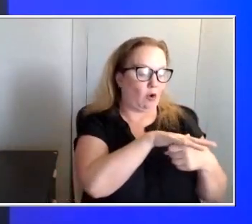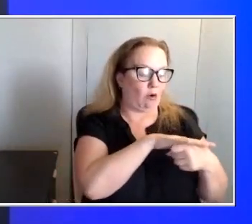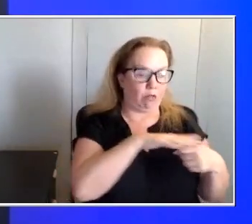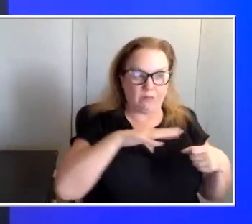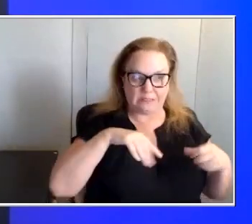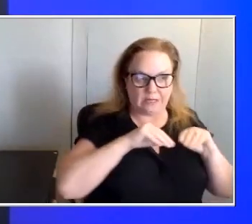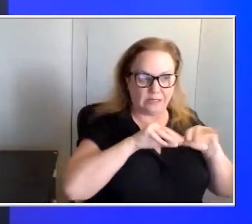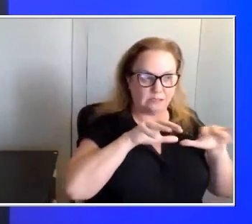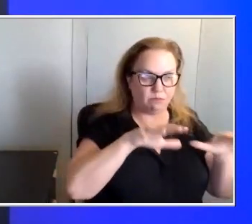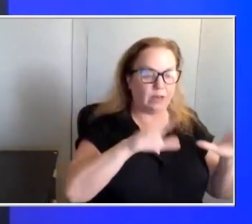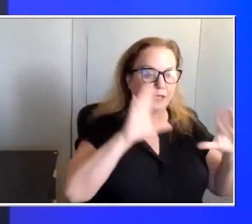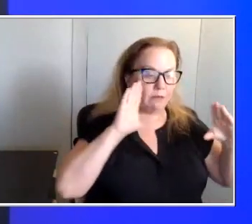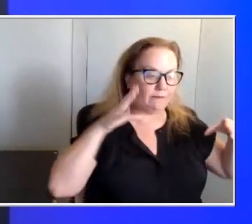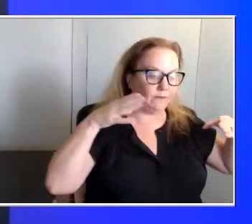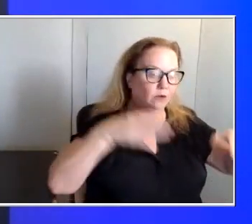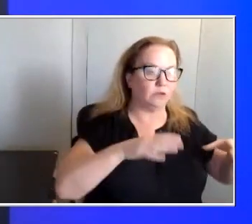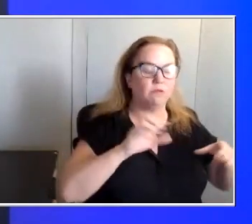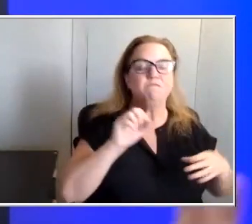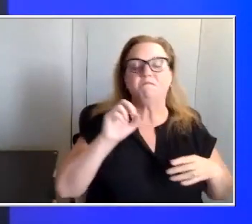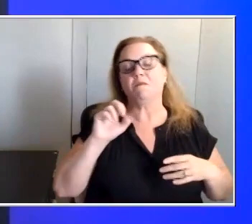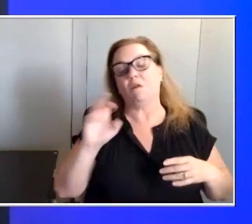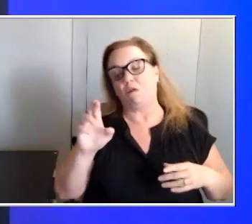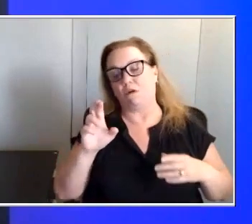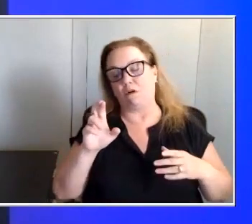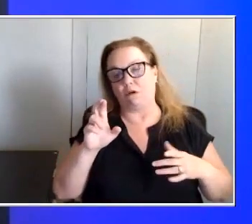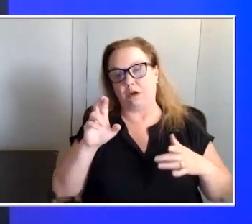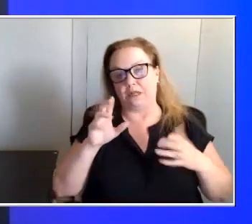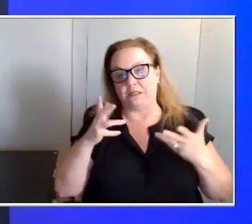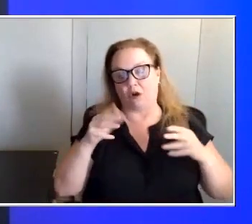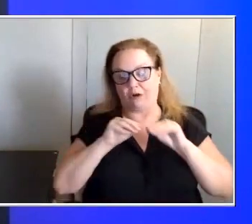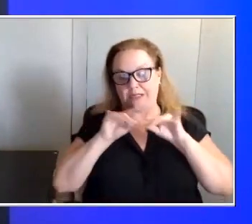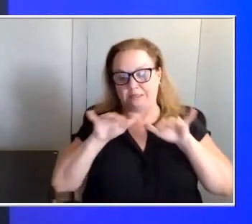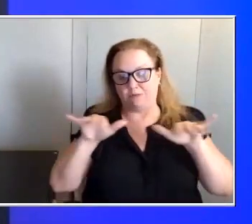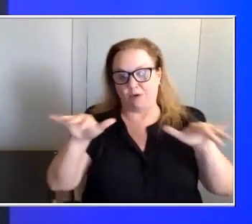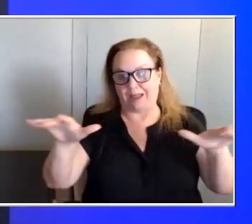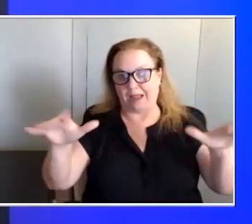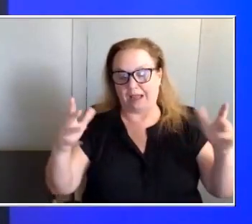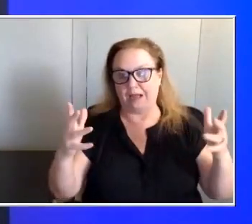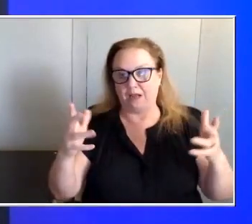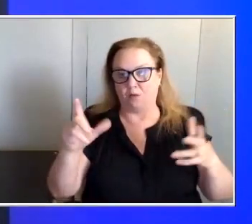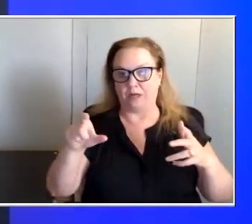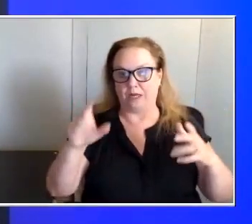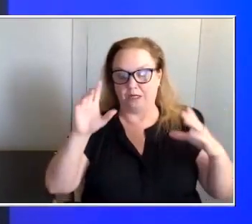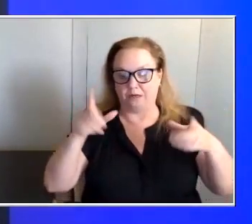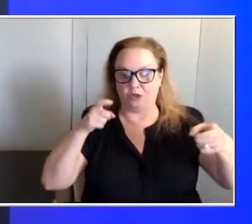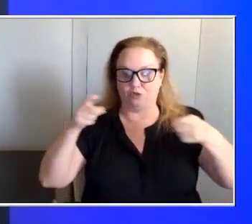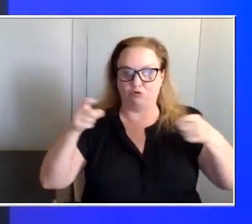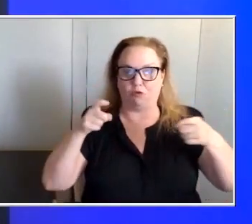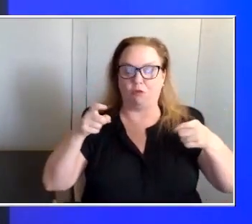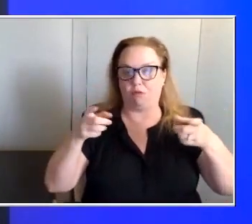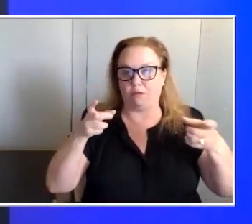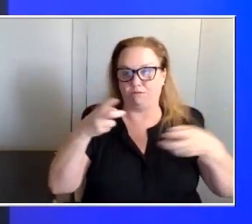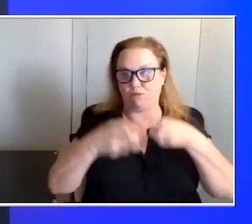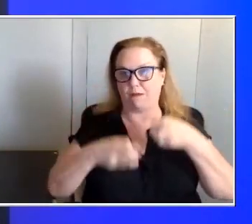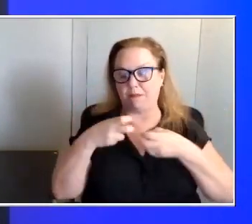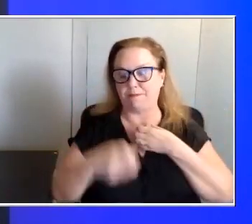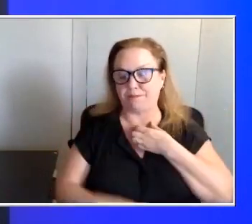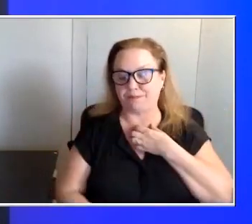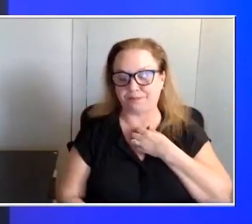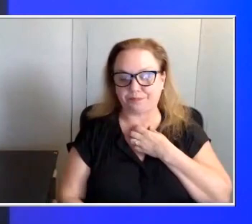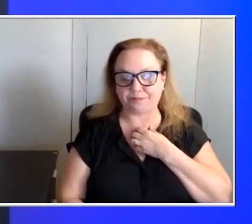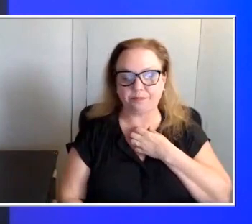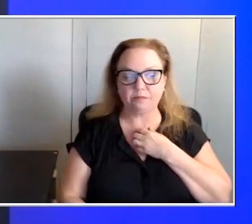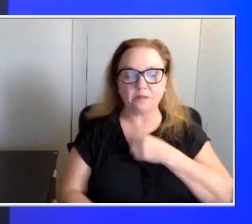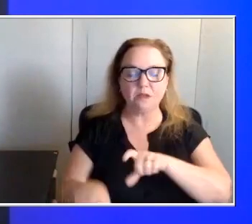curative intent, or are we dealing with a disease that is already metastasized where we really need to try to control the problem? And then it comes